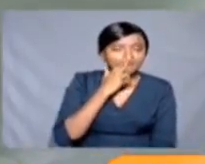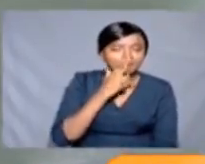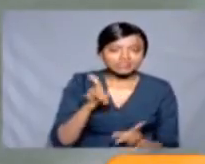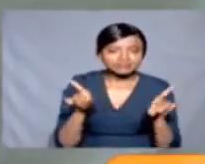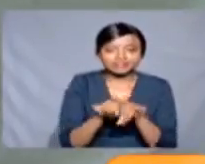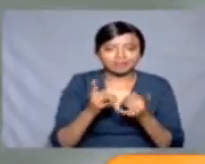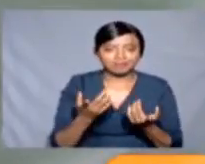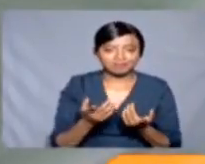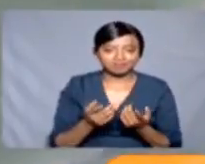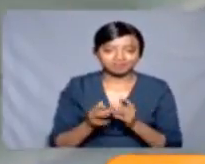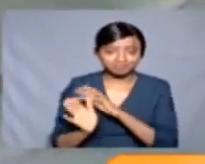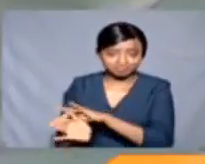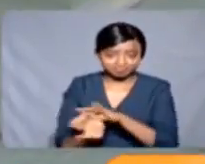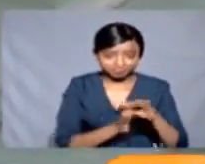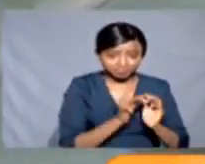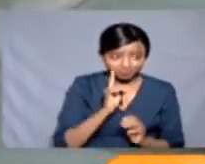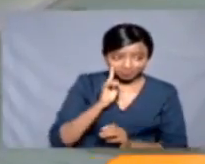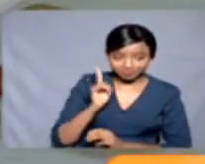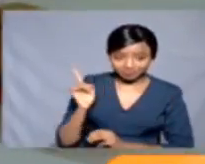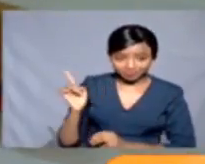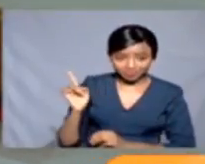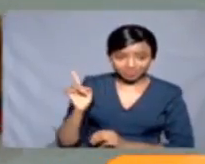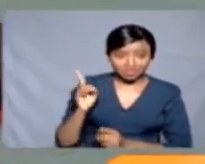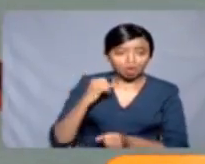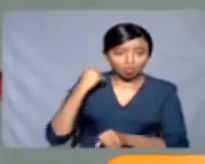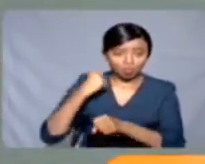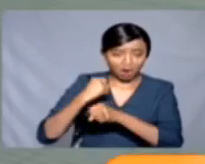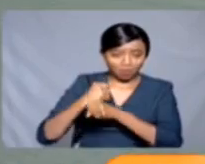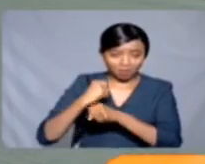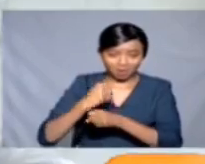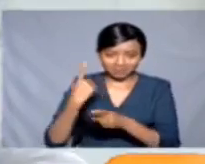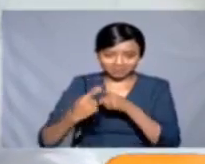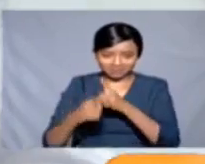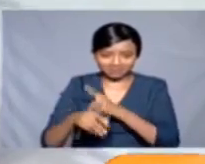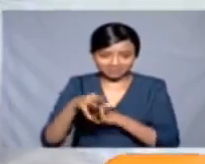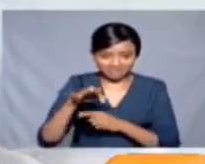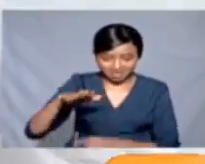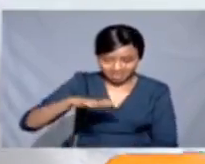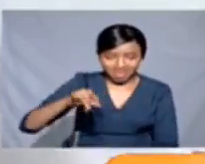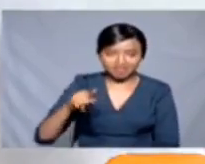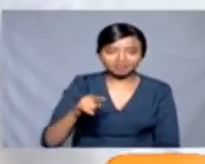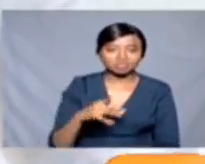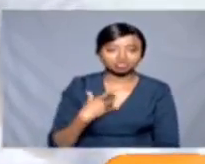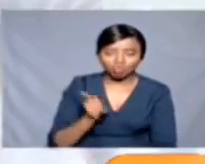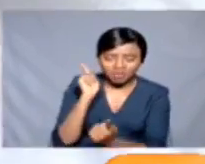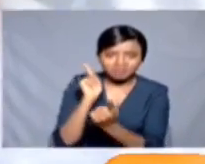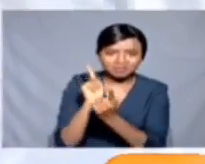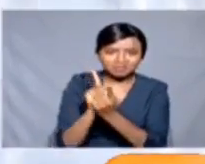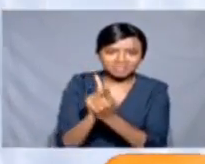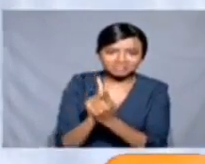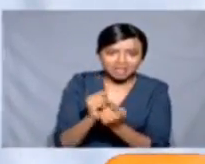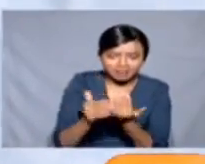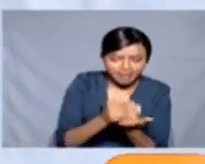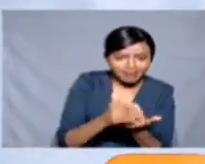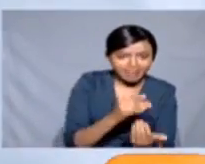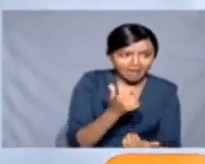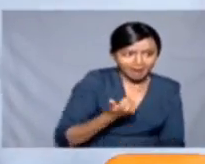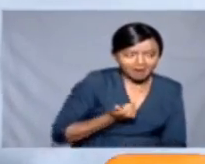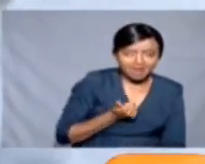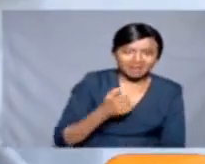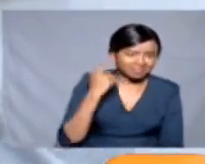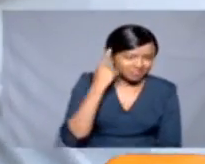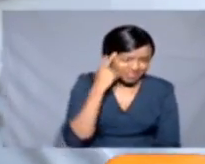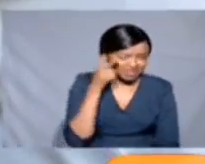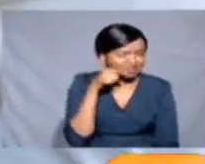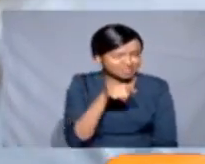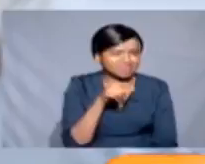Center in Korogosho Slums. He has been working here for 3 years now. We find him attending to this young girl. He suspects that